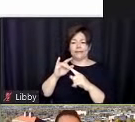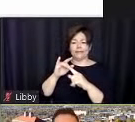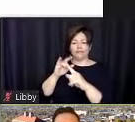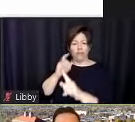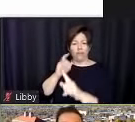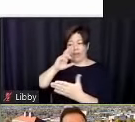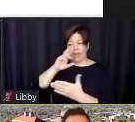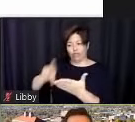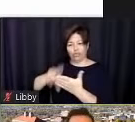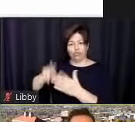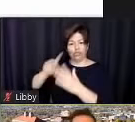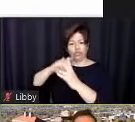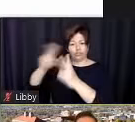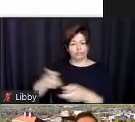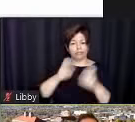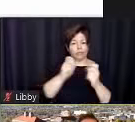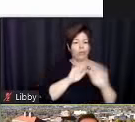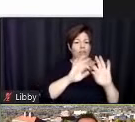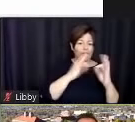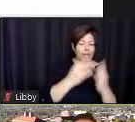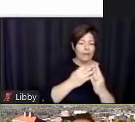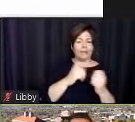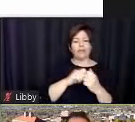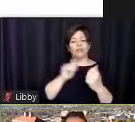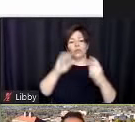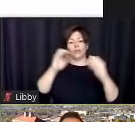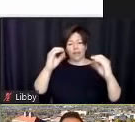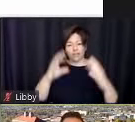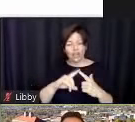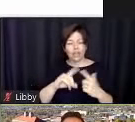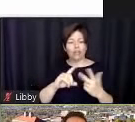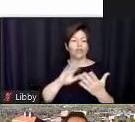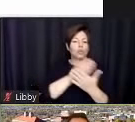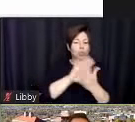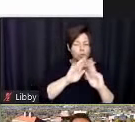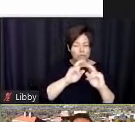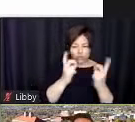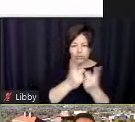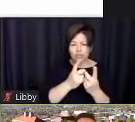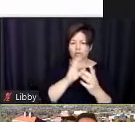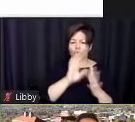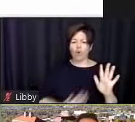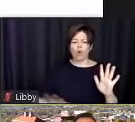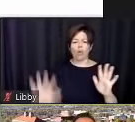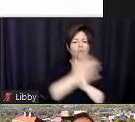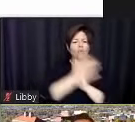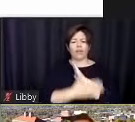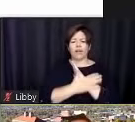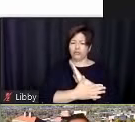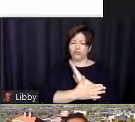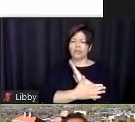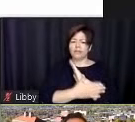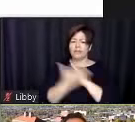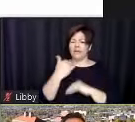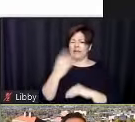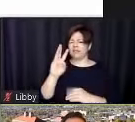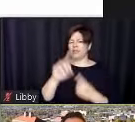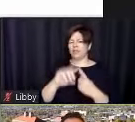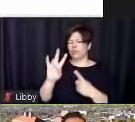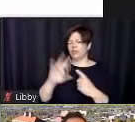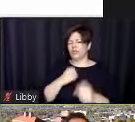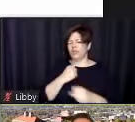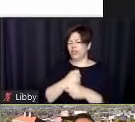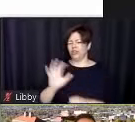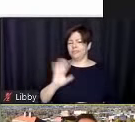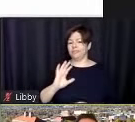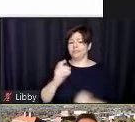with families, with educators, with school districts across the country over the last 6 to 7 years. There's a lot